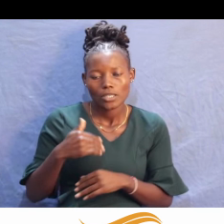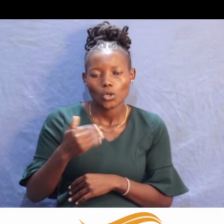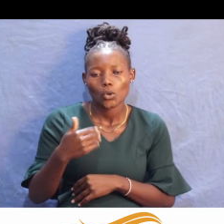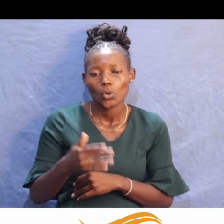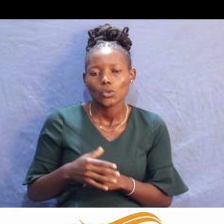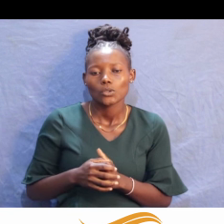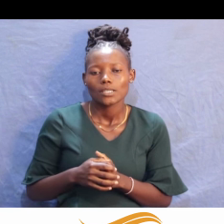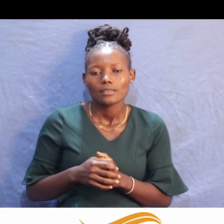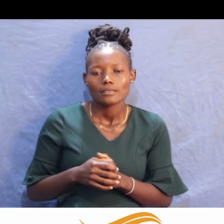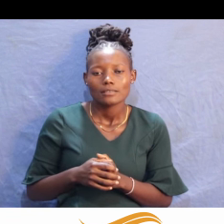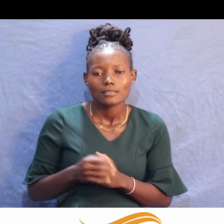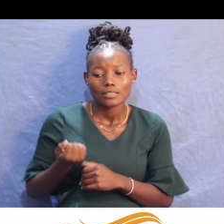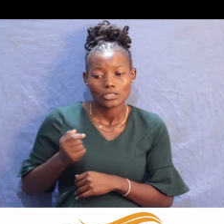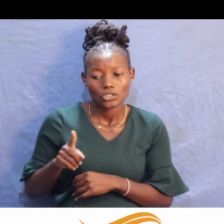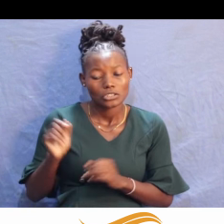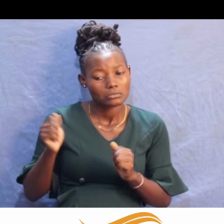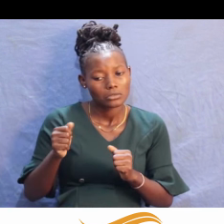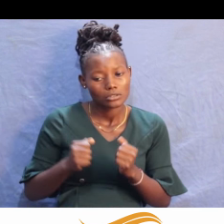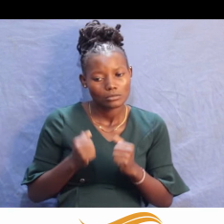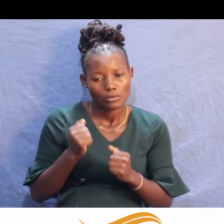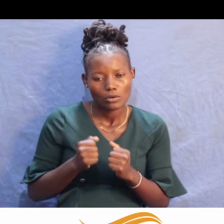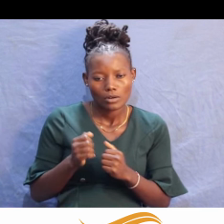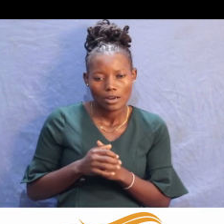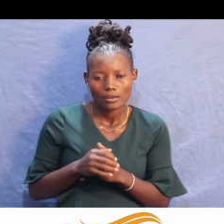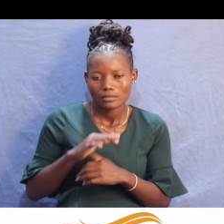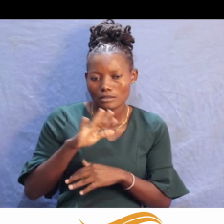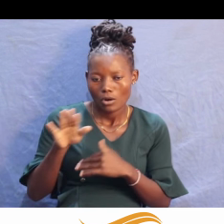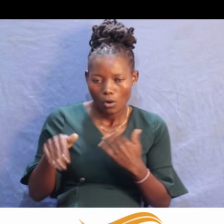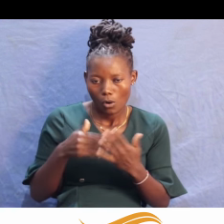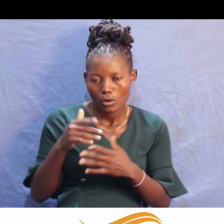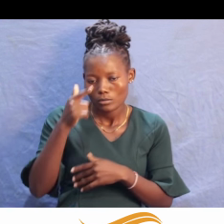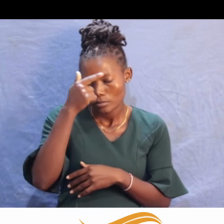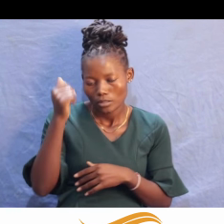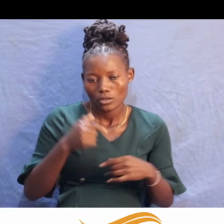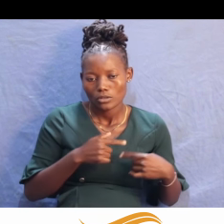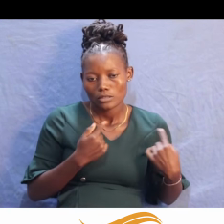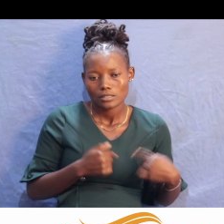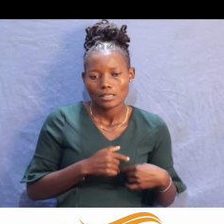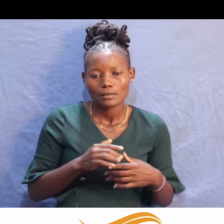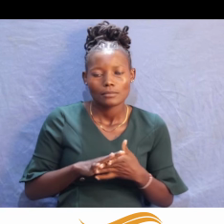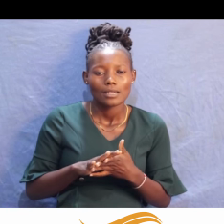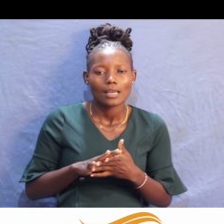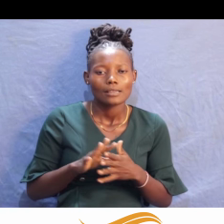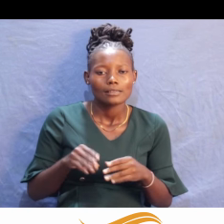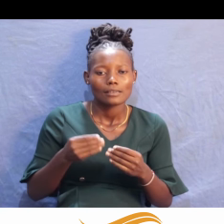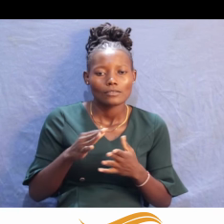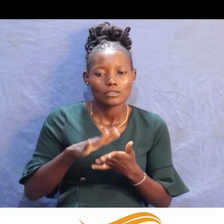half a mile, but she could run 20. It's all because the heart's ability to pump more blood.